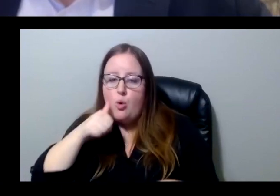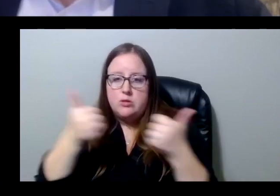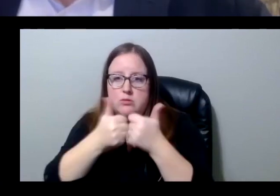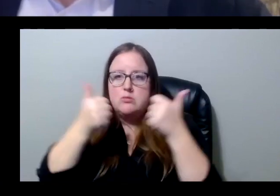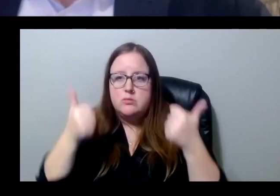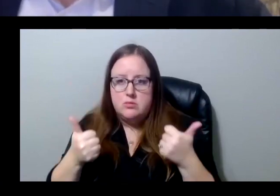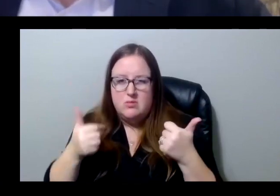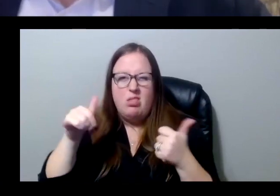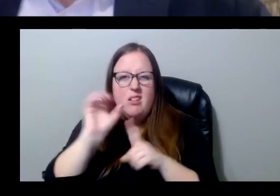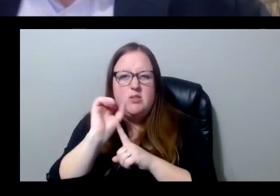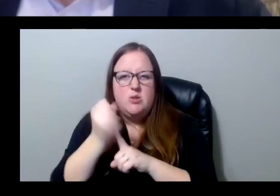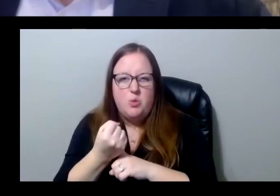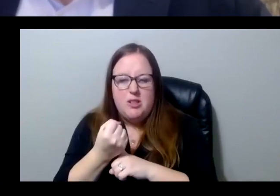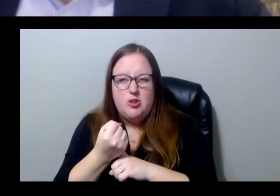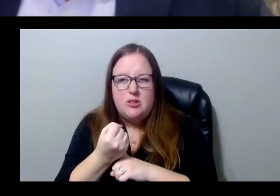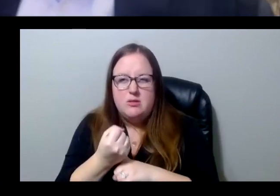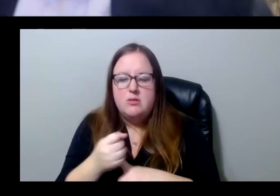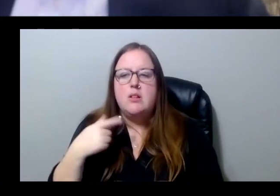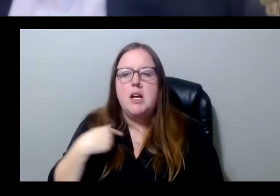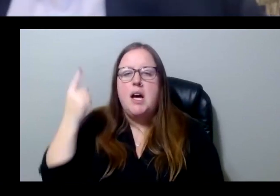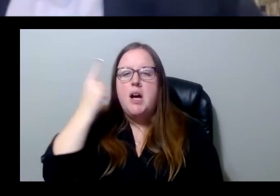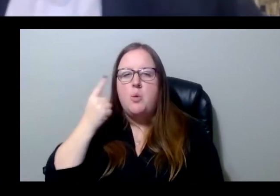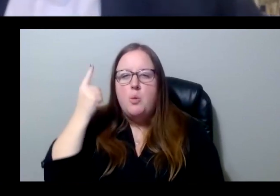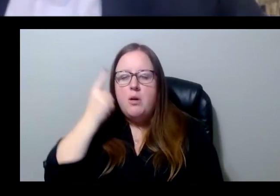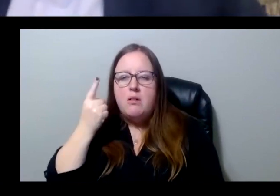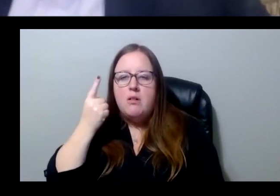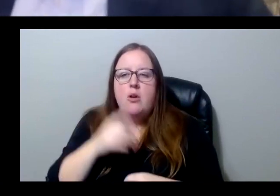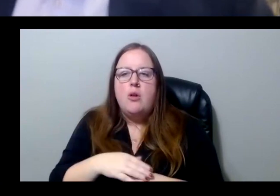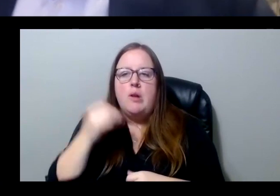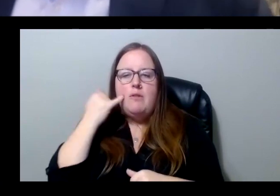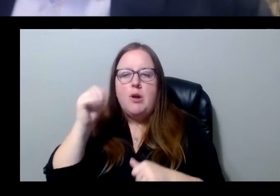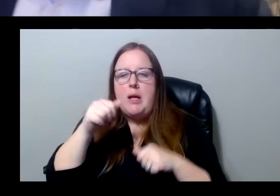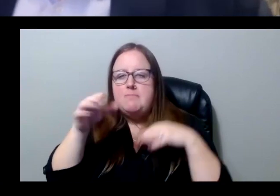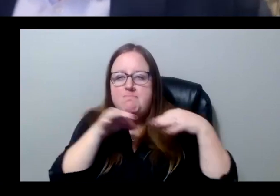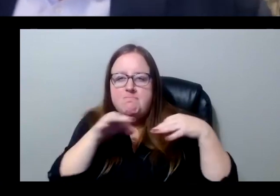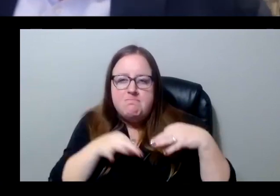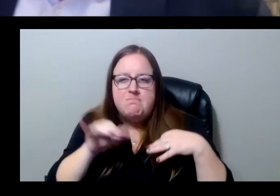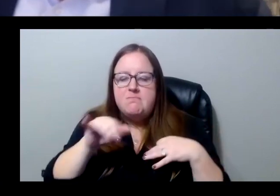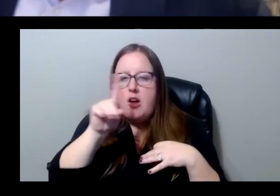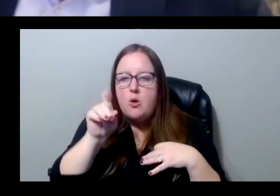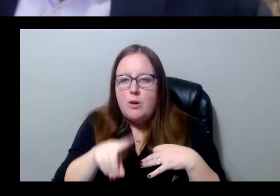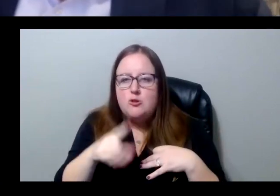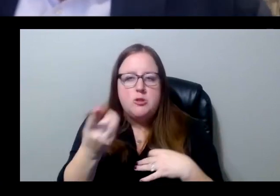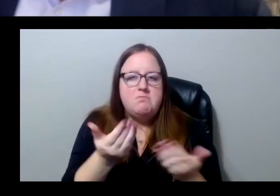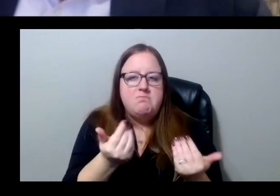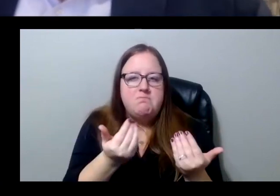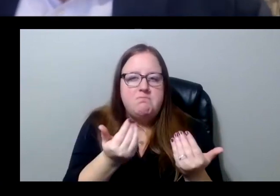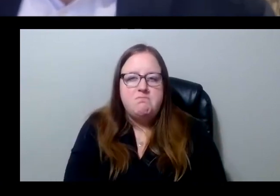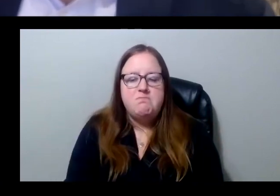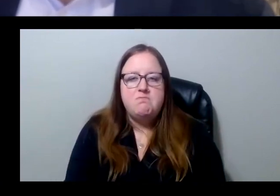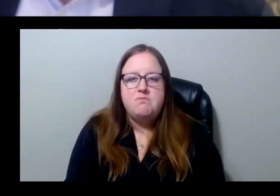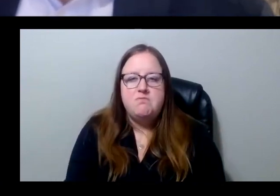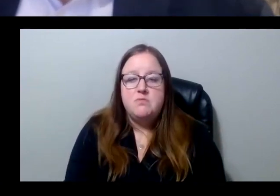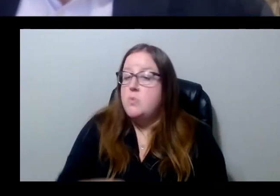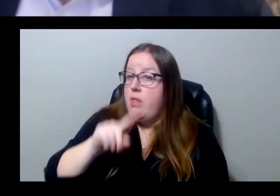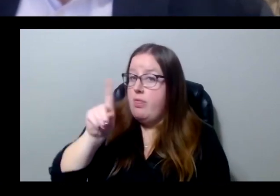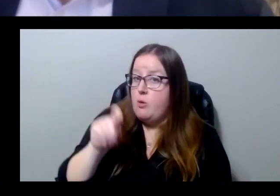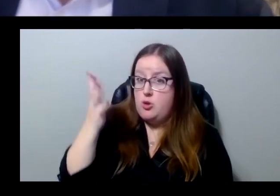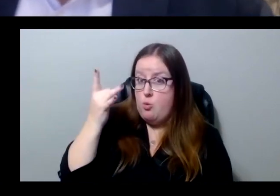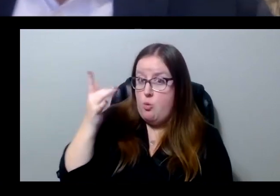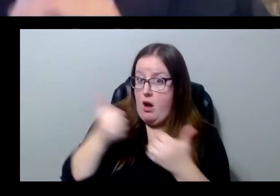plus for the way you wrote. You mentioned, and I think Sarah mentioned, your background, and I'm just curious how